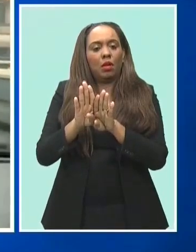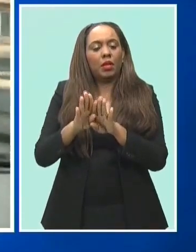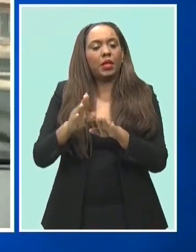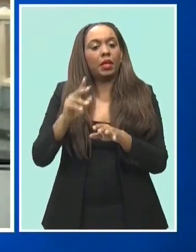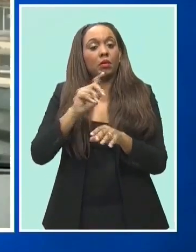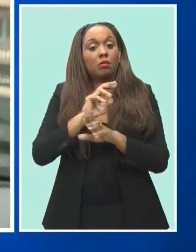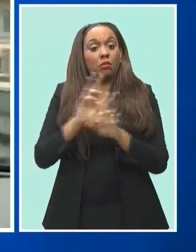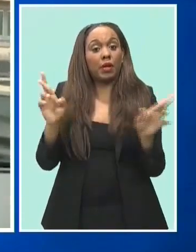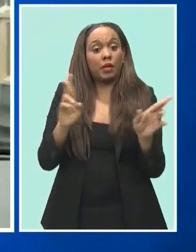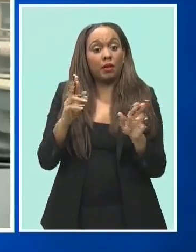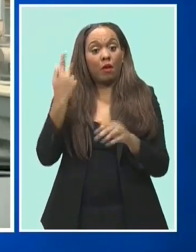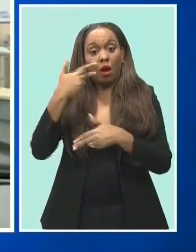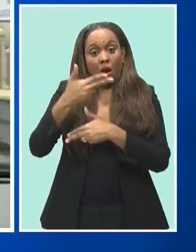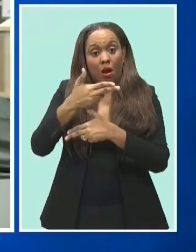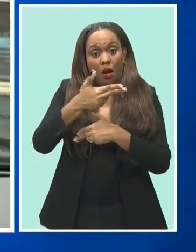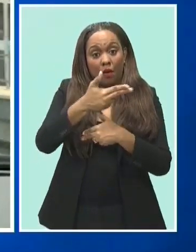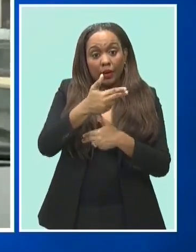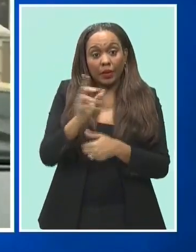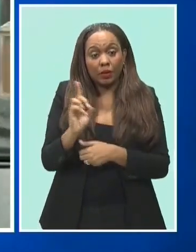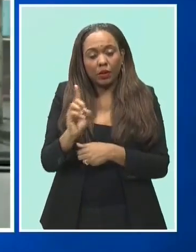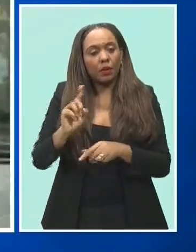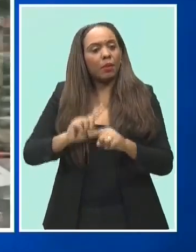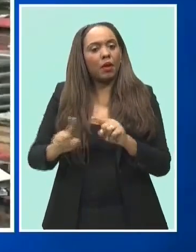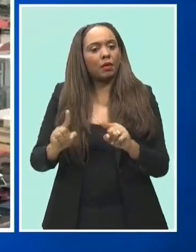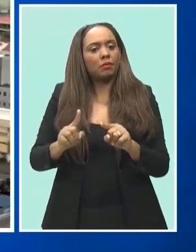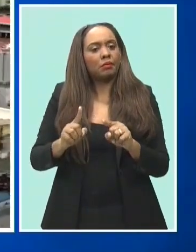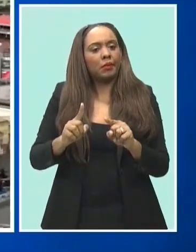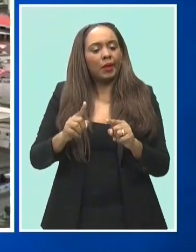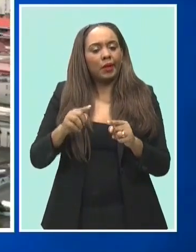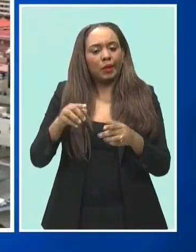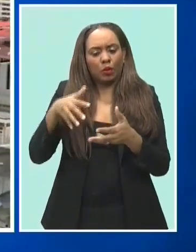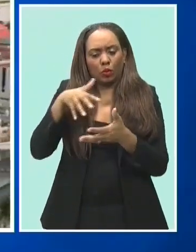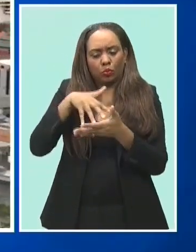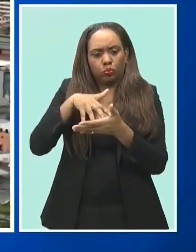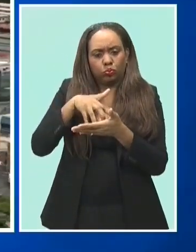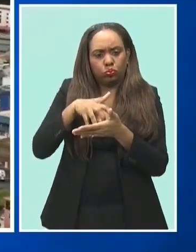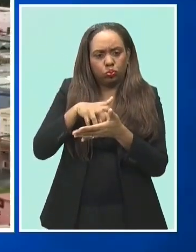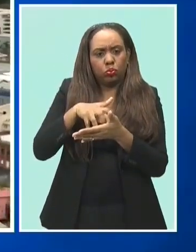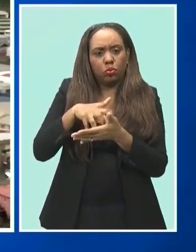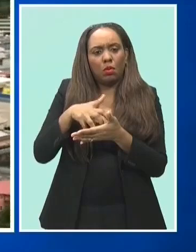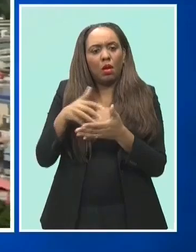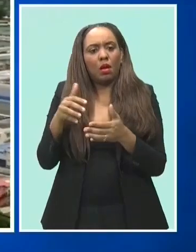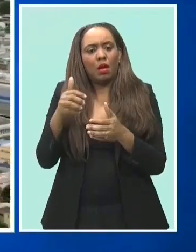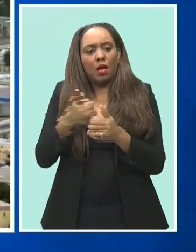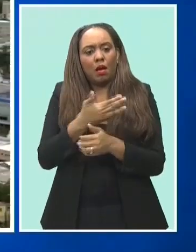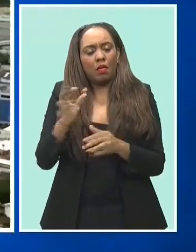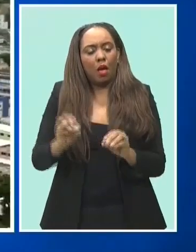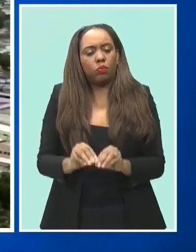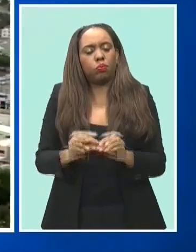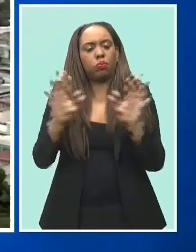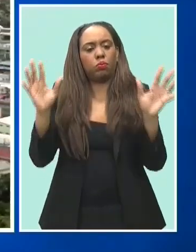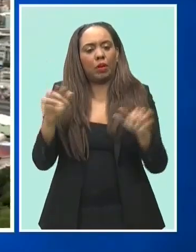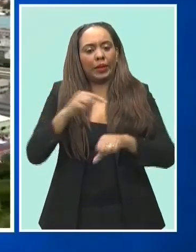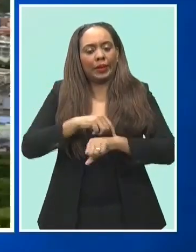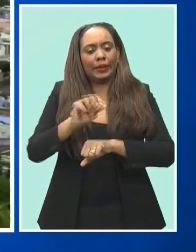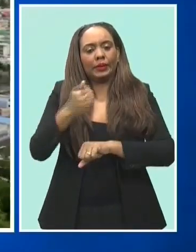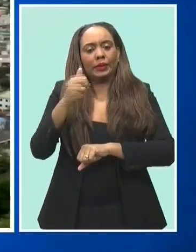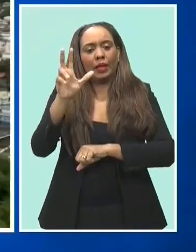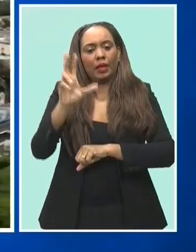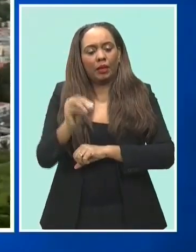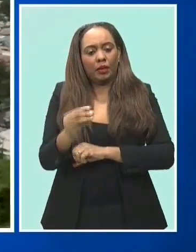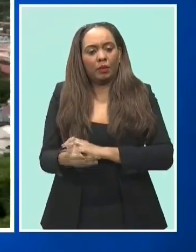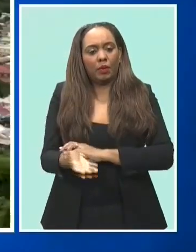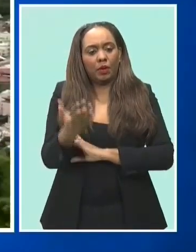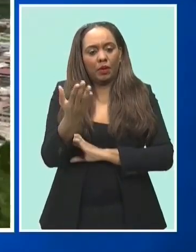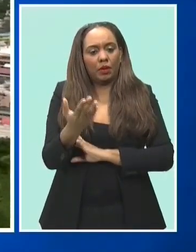be Hurricane Dorian. The system weakened considerably overnight and the all clear was issued around 10:30 a.m.